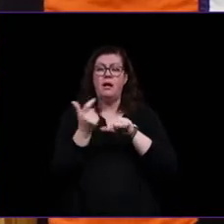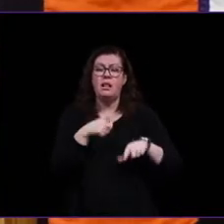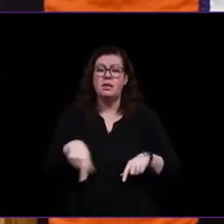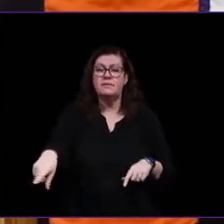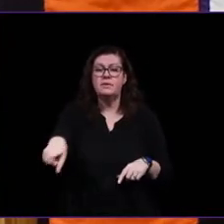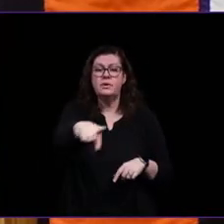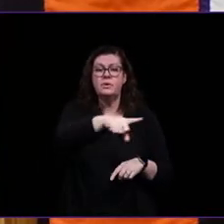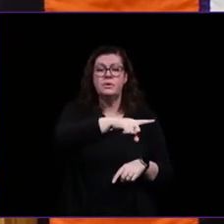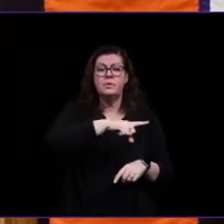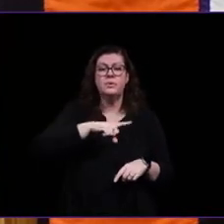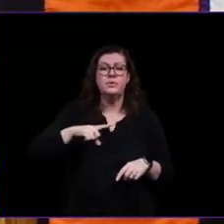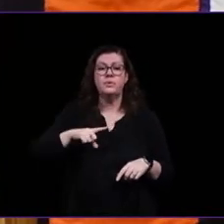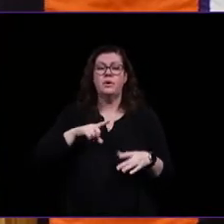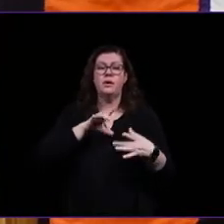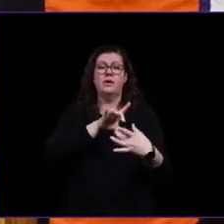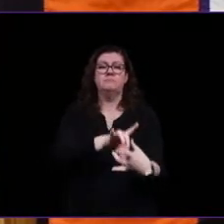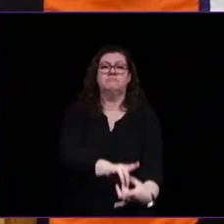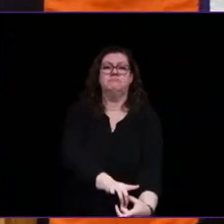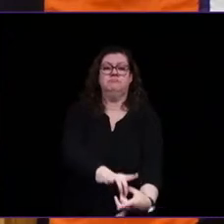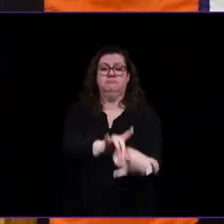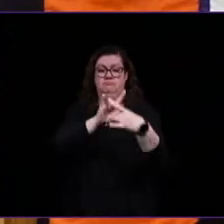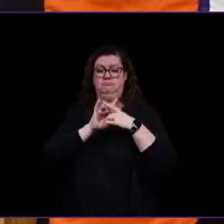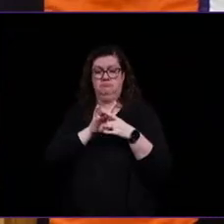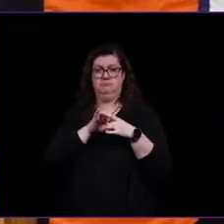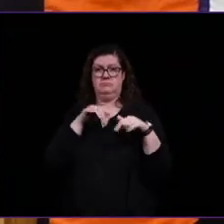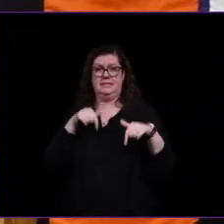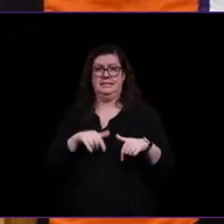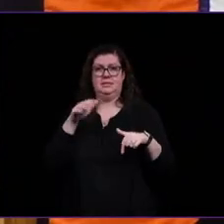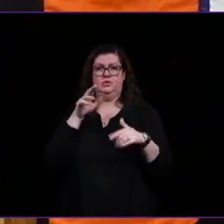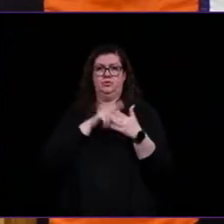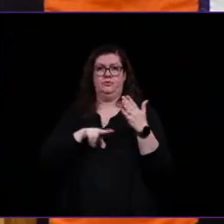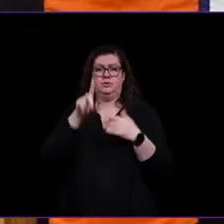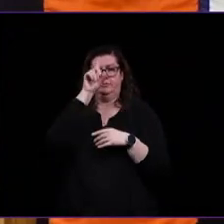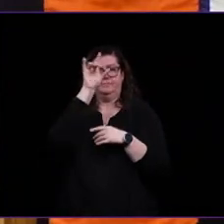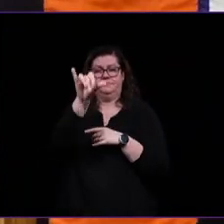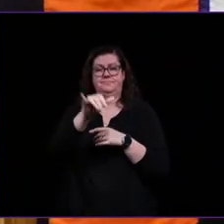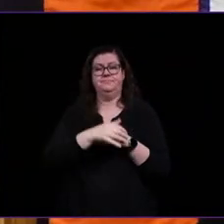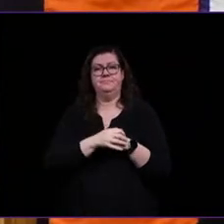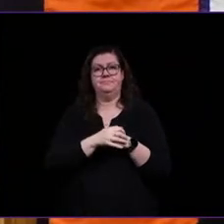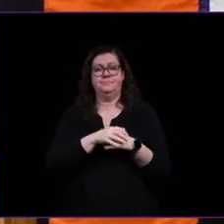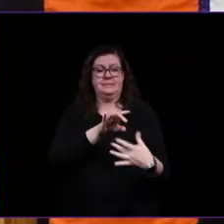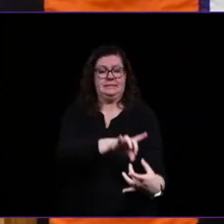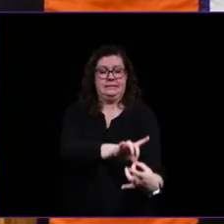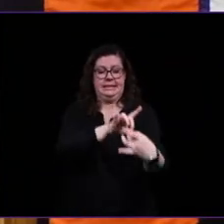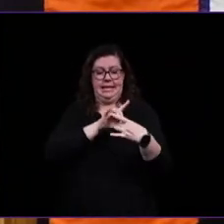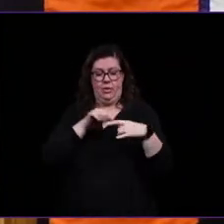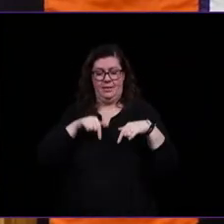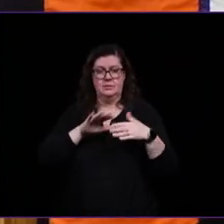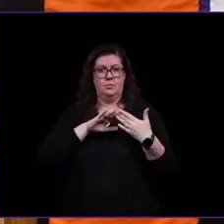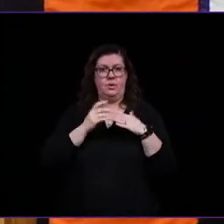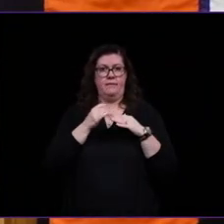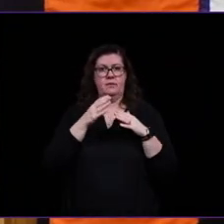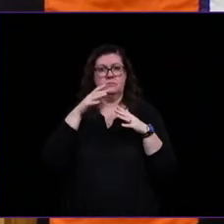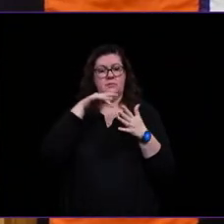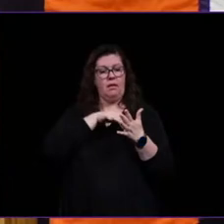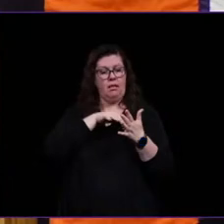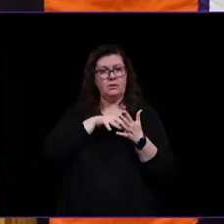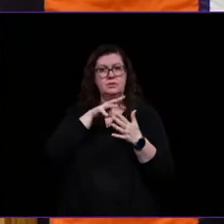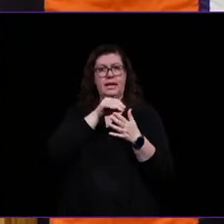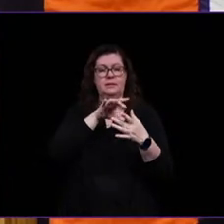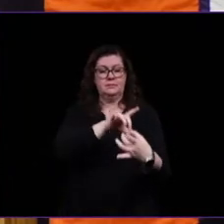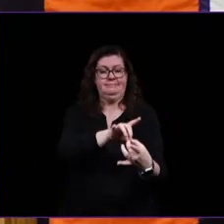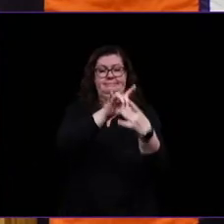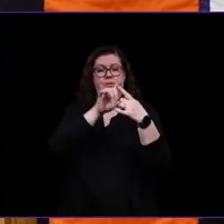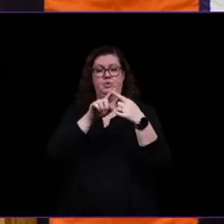All of you are forever connected to this great university, to this community of scholars, and to every member of the